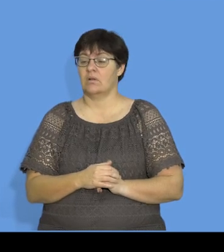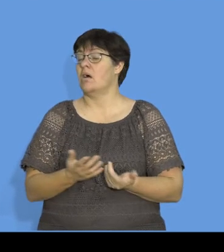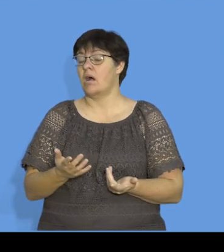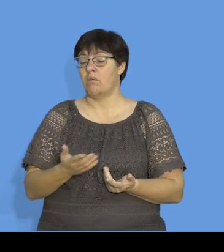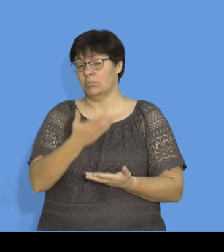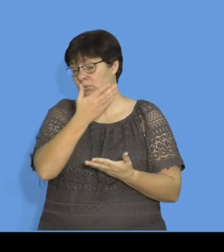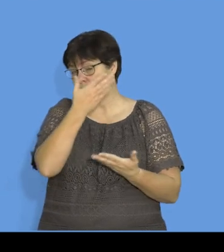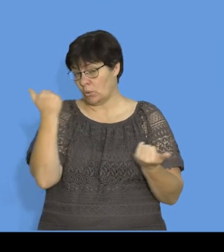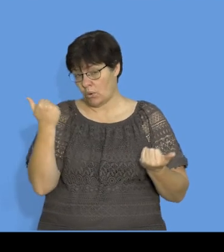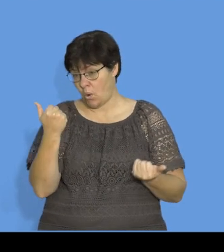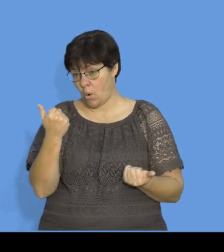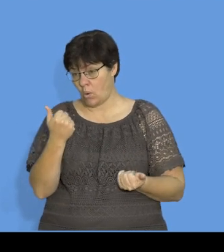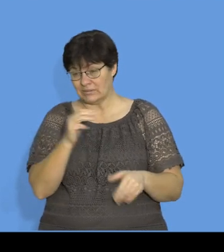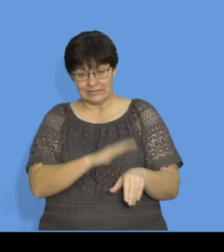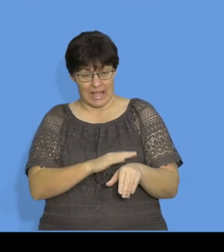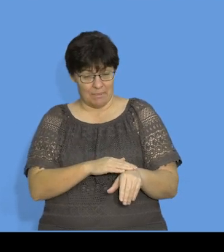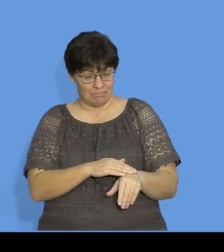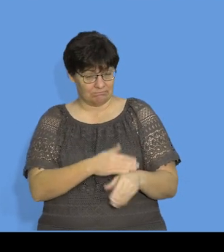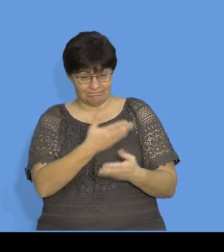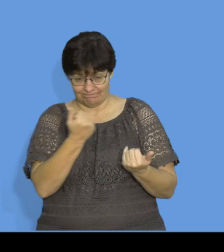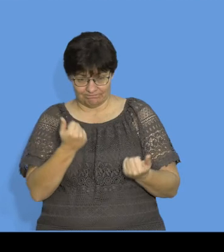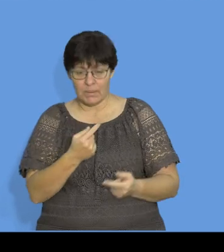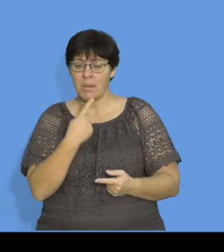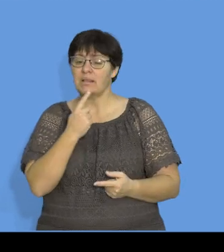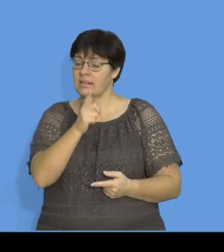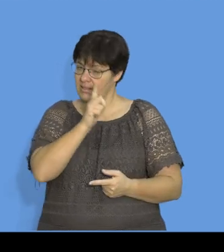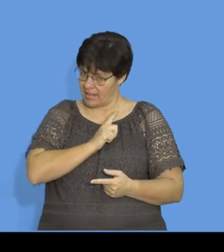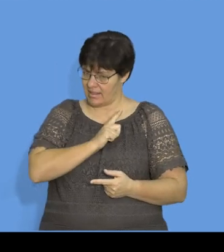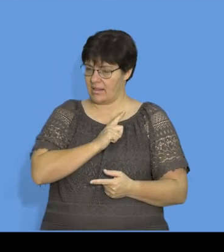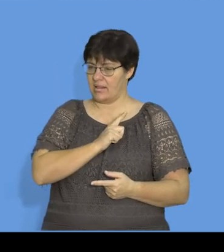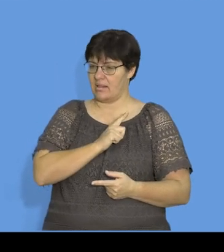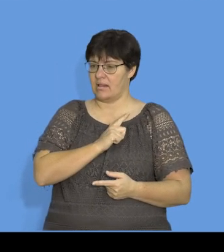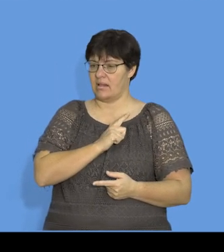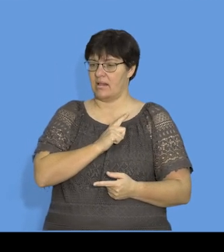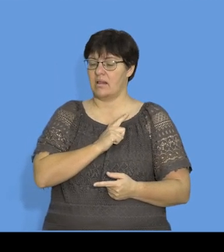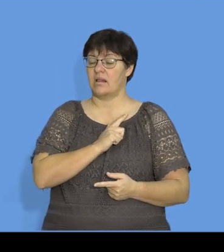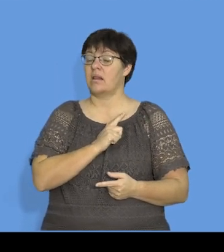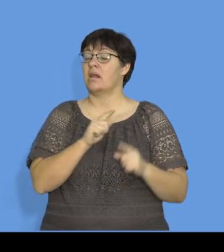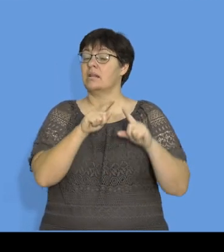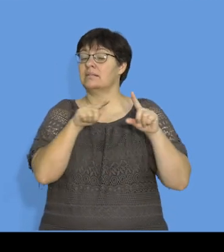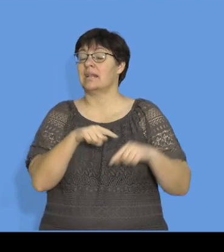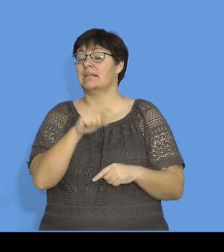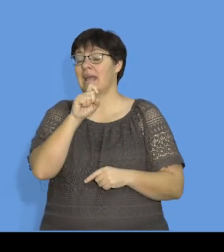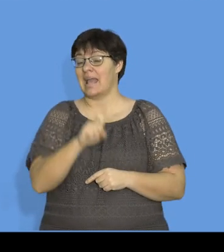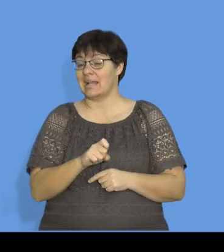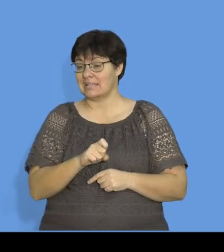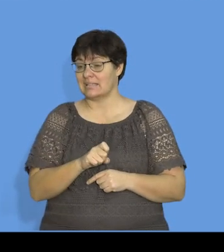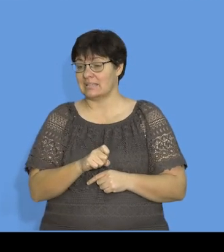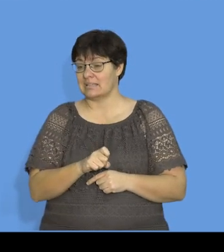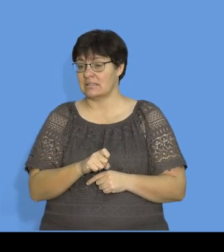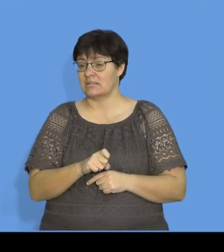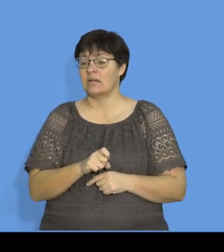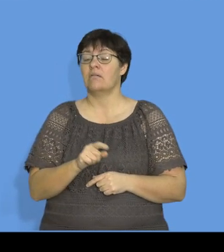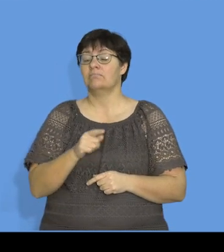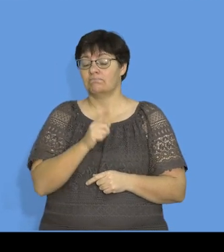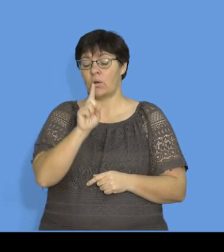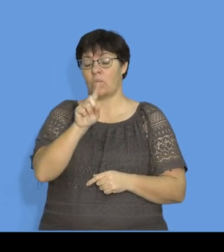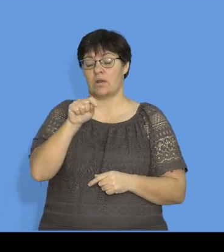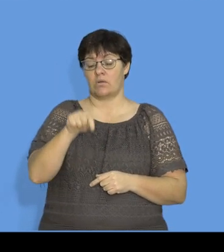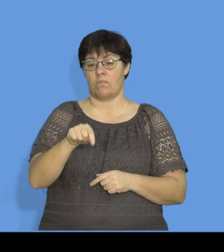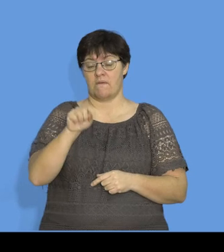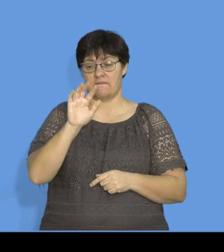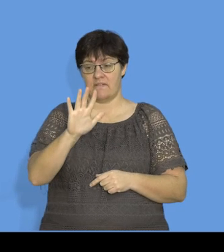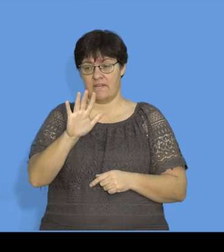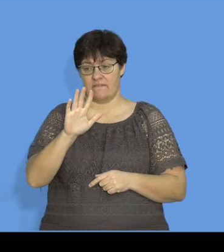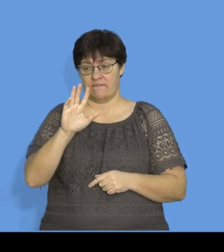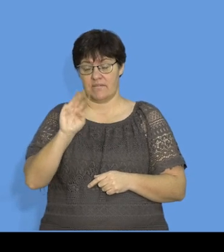Okay, we don't know how long it takes him to stop, but they do tell you that he needs to go a distance